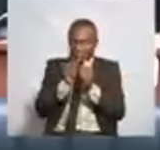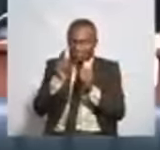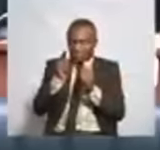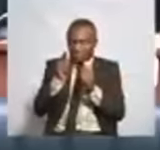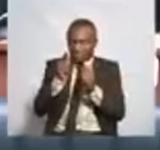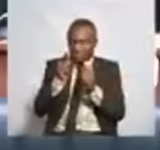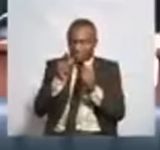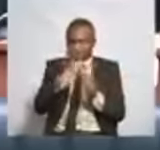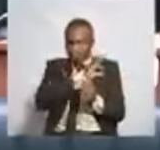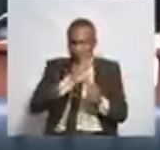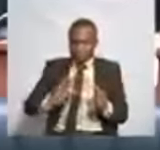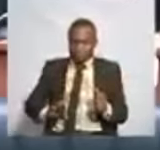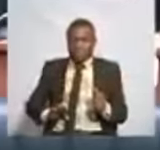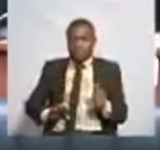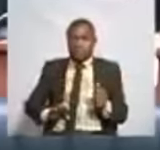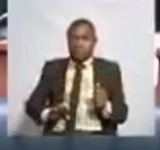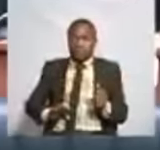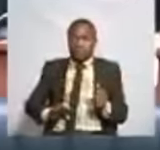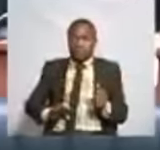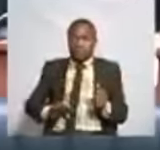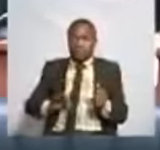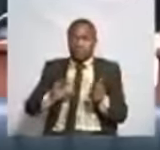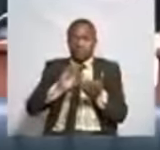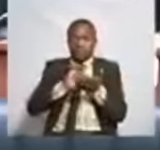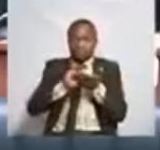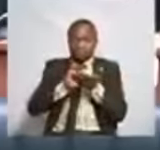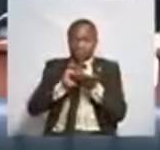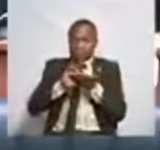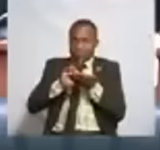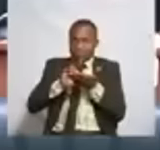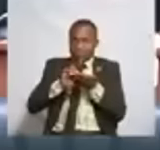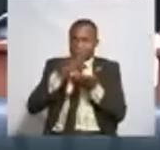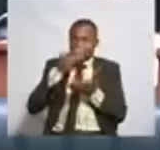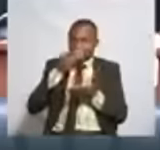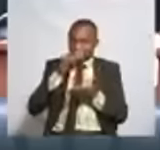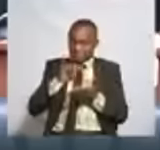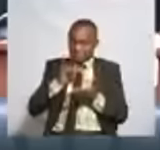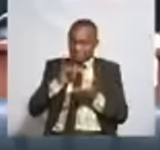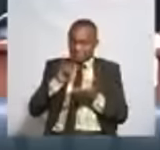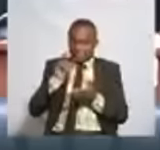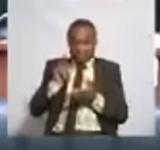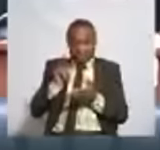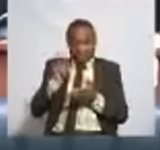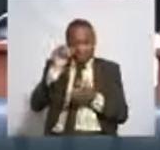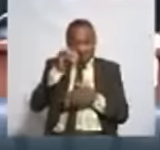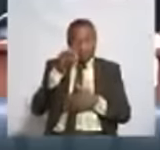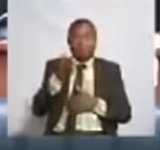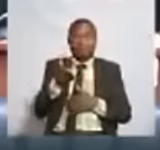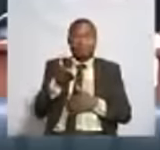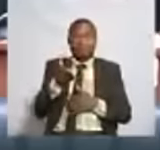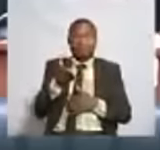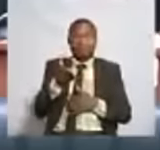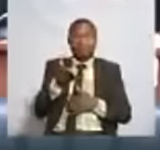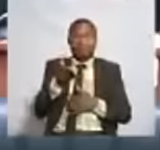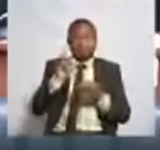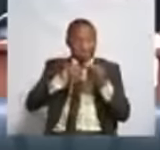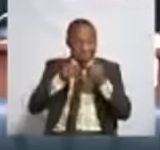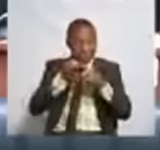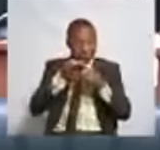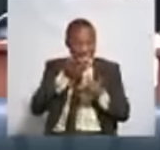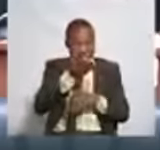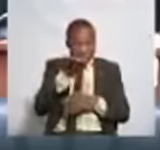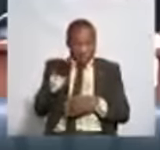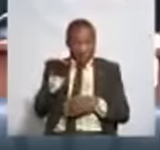food poison. You don't do that. And so, even these social growth points, I put it to you, colleague and